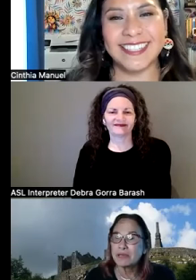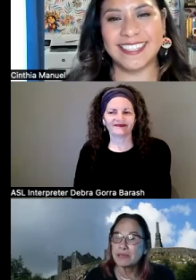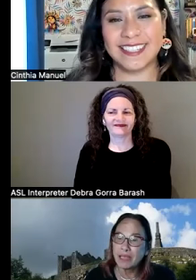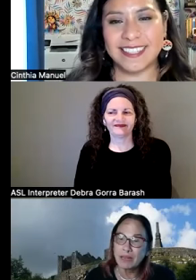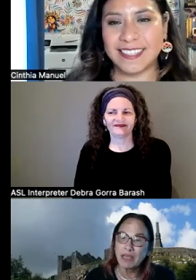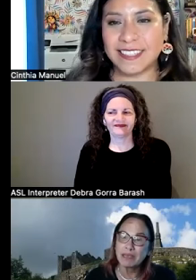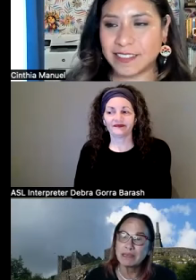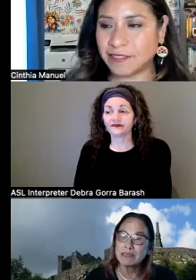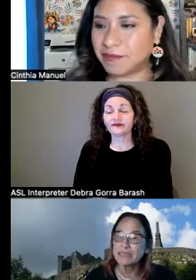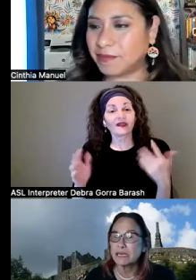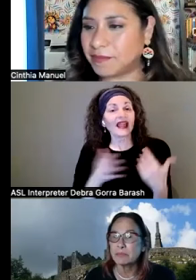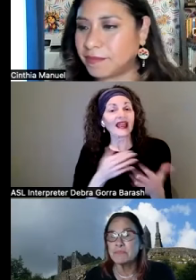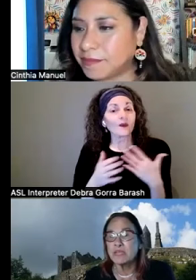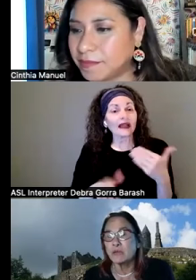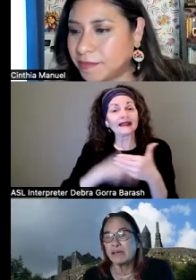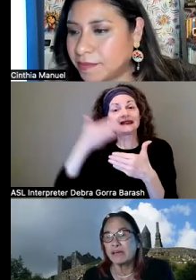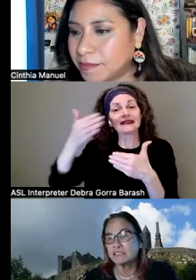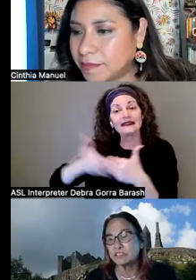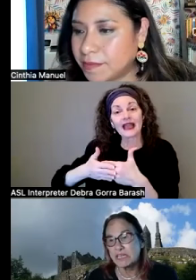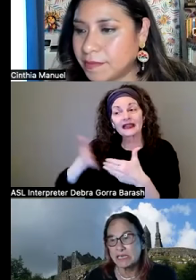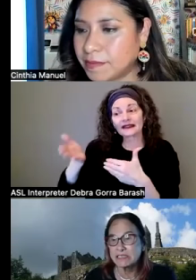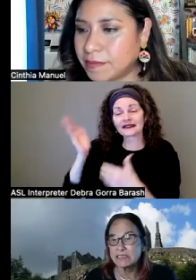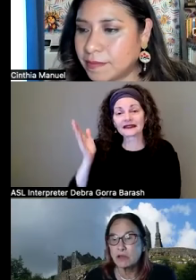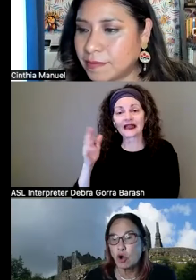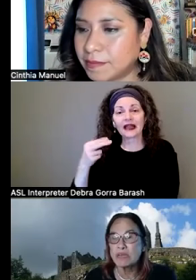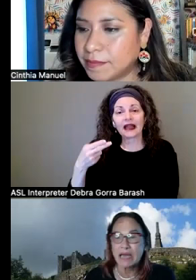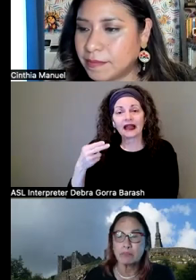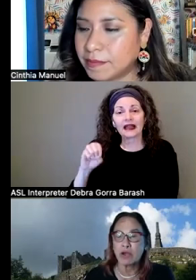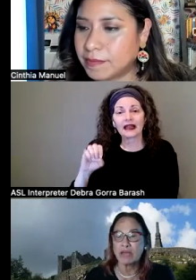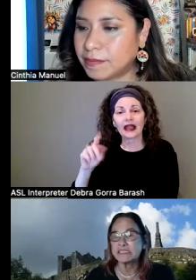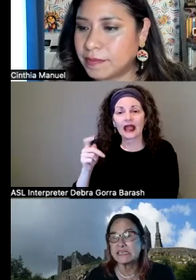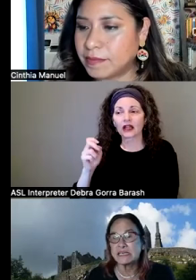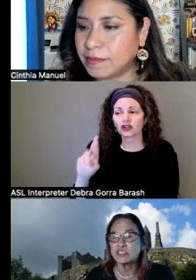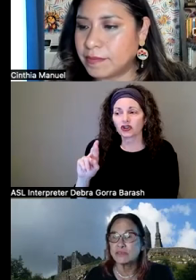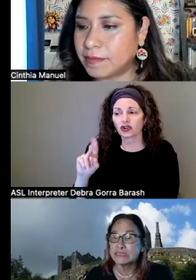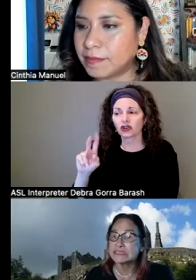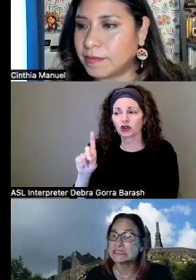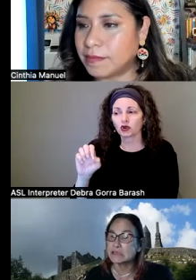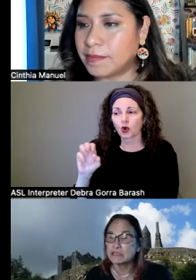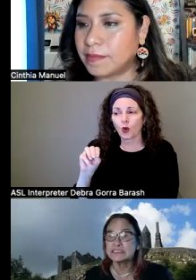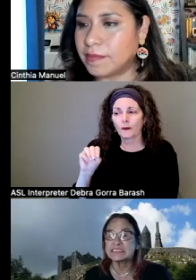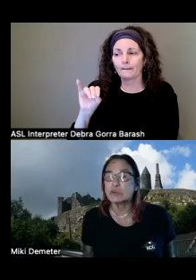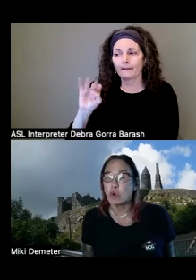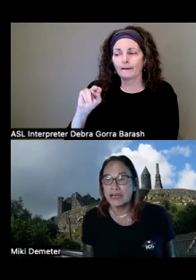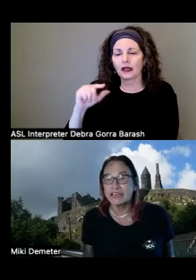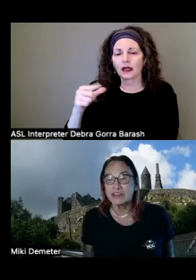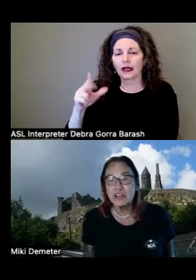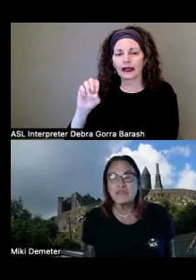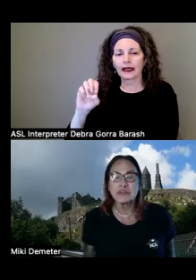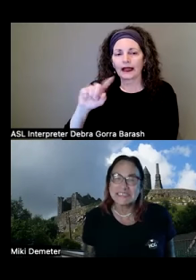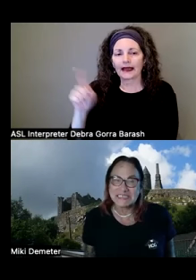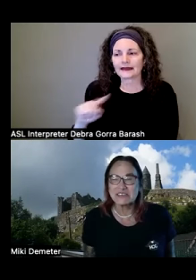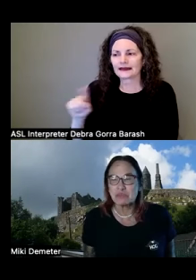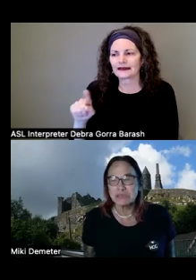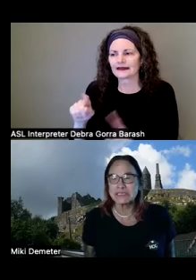So anyway, next up, we have Hector Dominguez, Open Data Privacy and Surveillance Technology Coordinator for